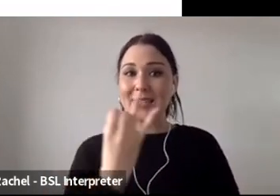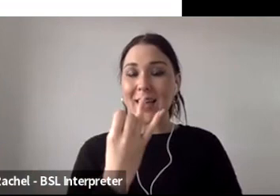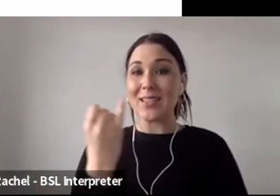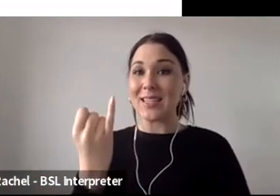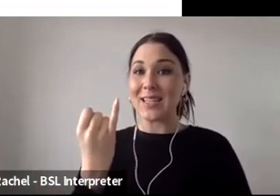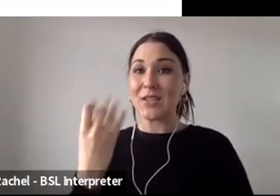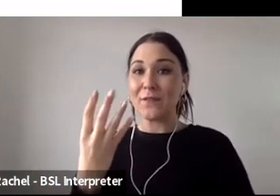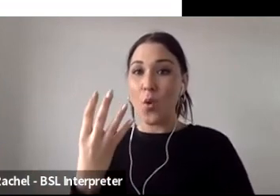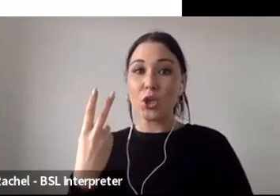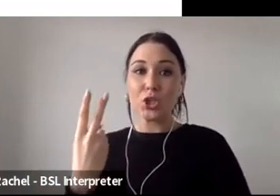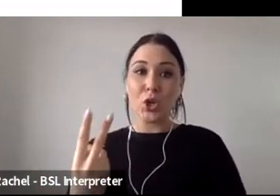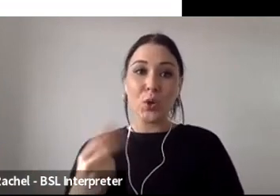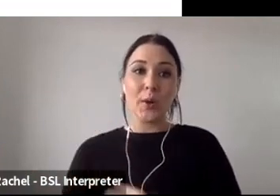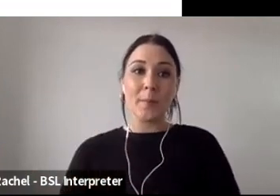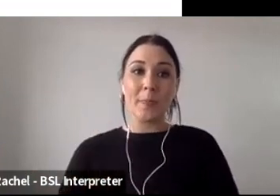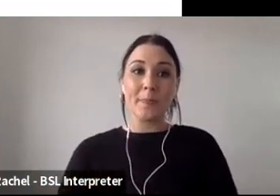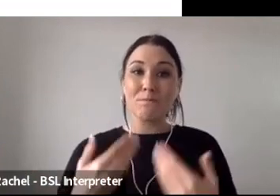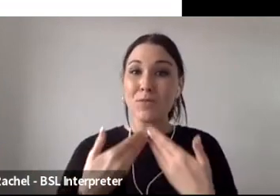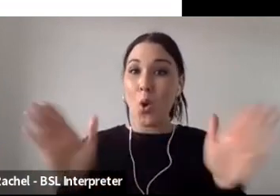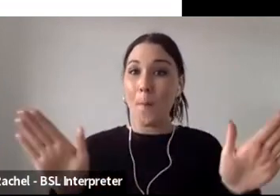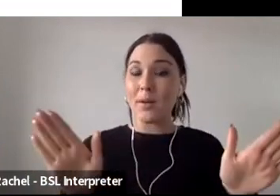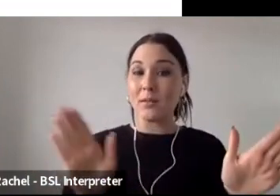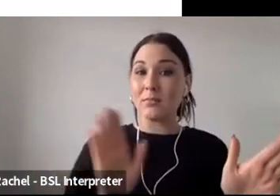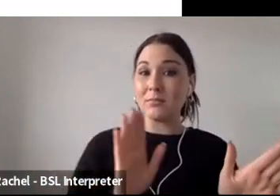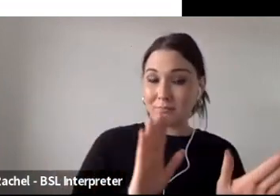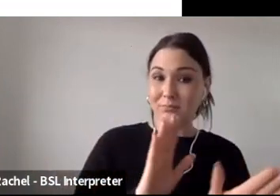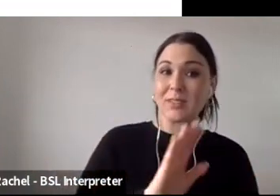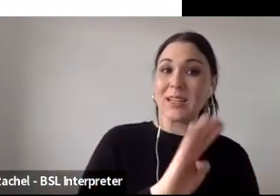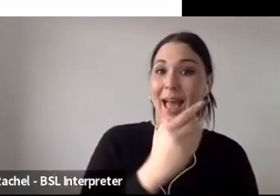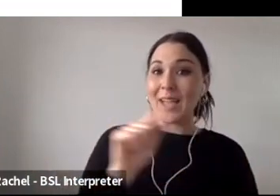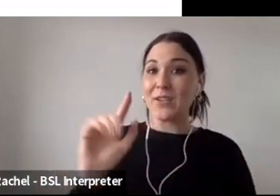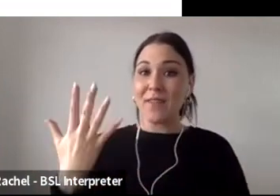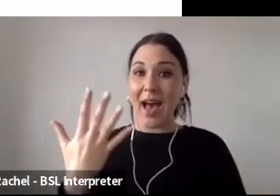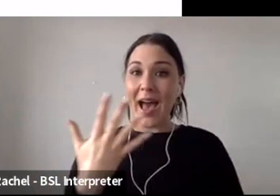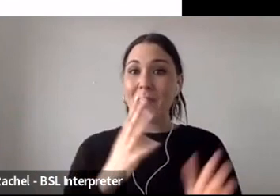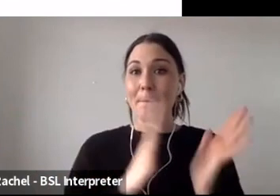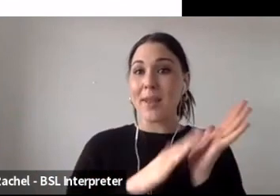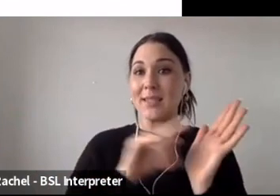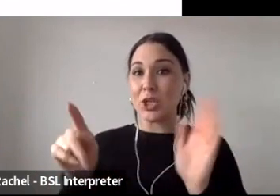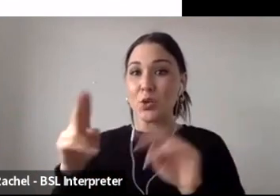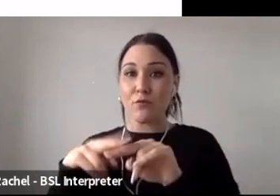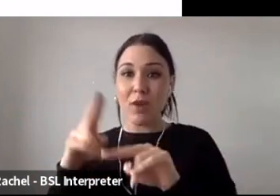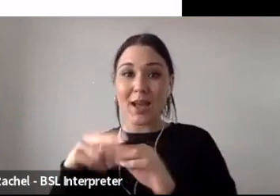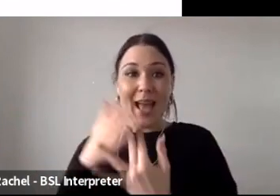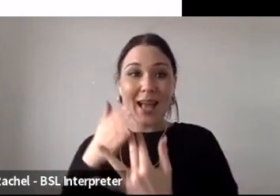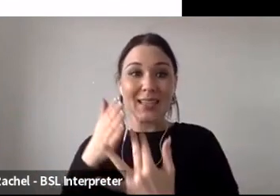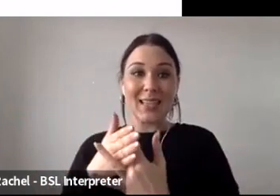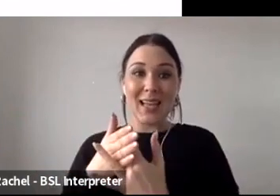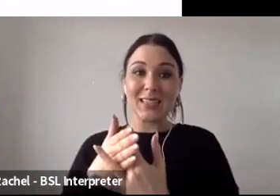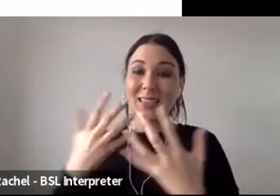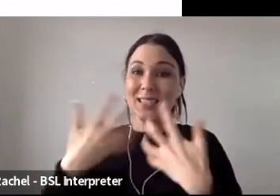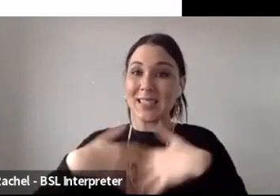7642. We're open 9 till 5, Monday to Friday. And you can access the tech support